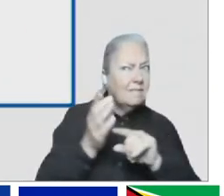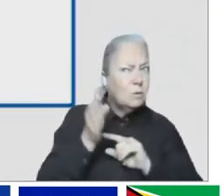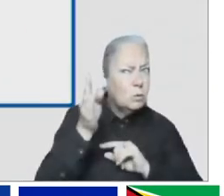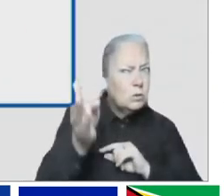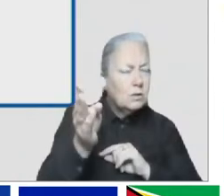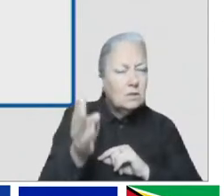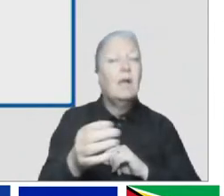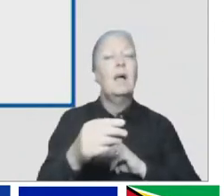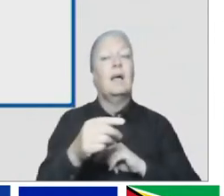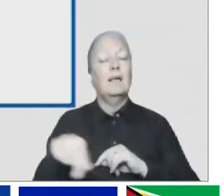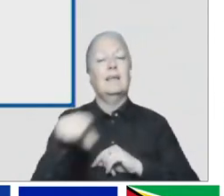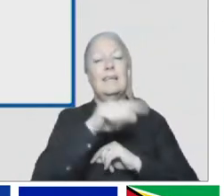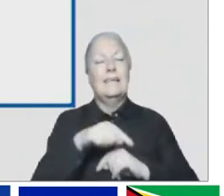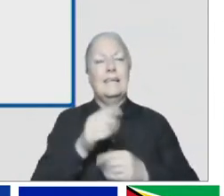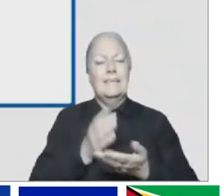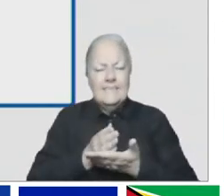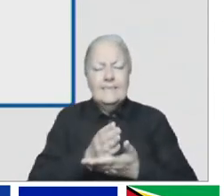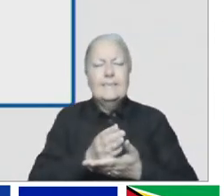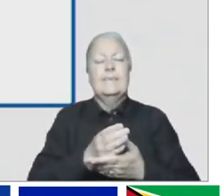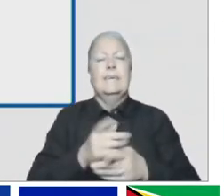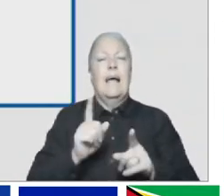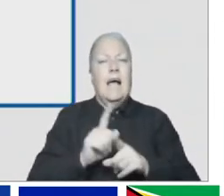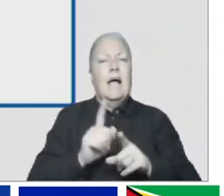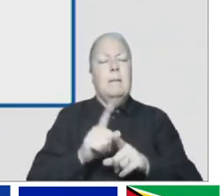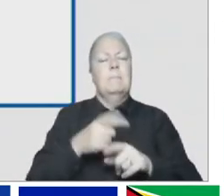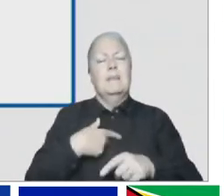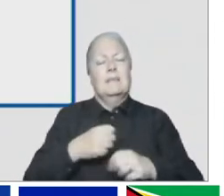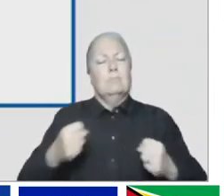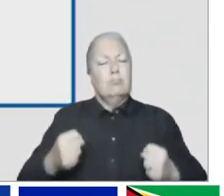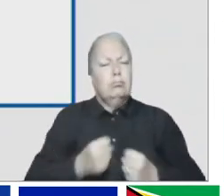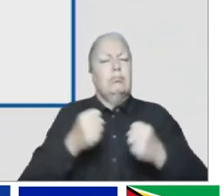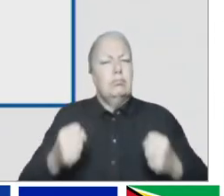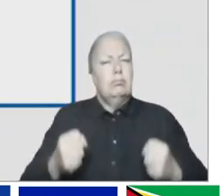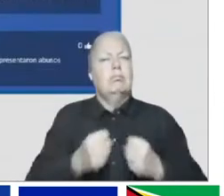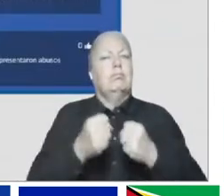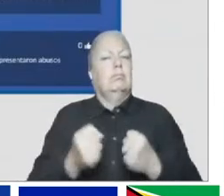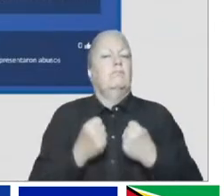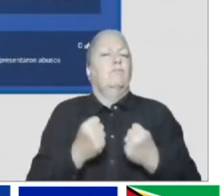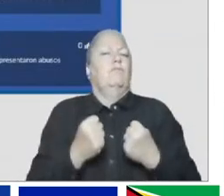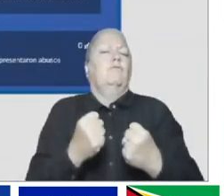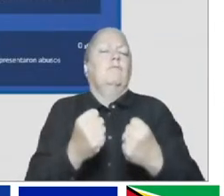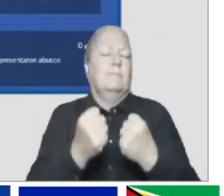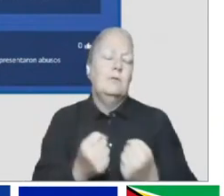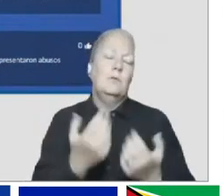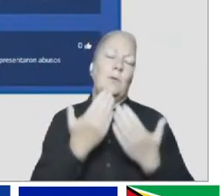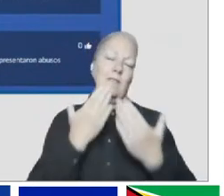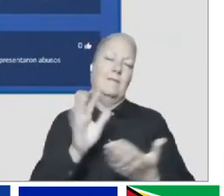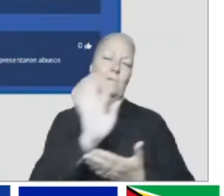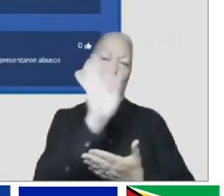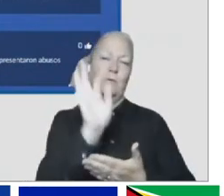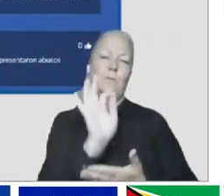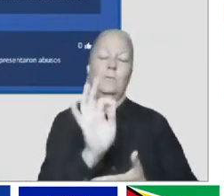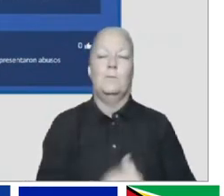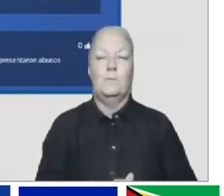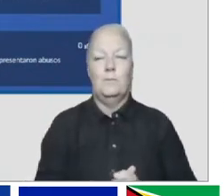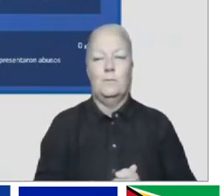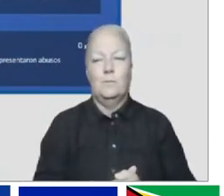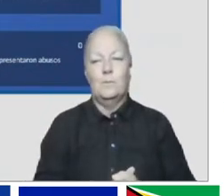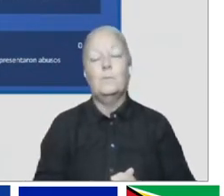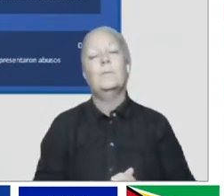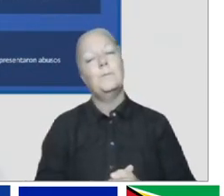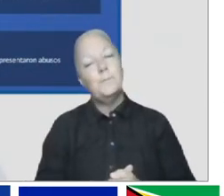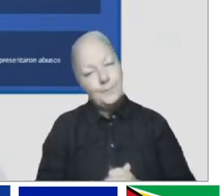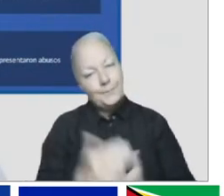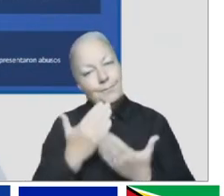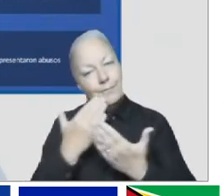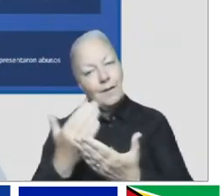risk management apparatus in the country. Thank you for the question. Thank you, Doctor. In order to